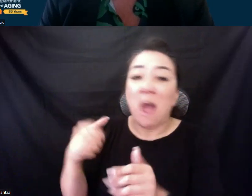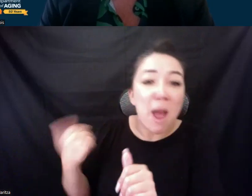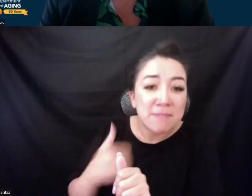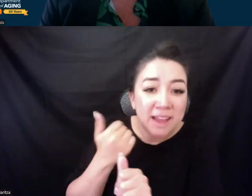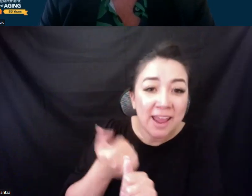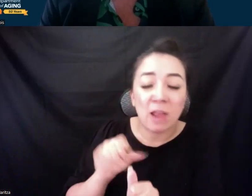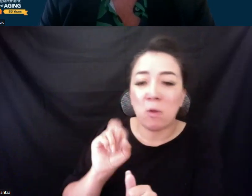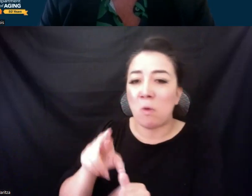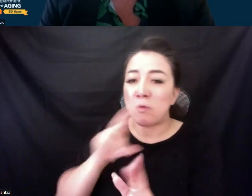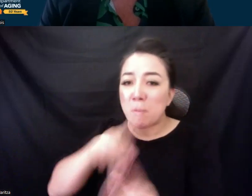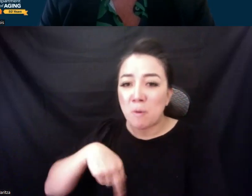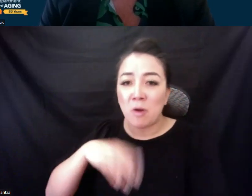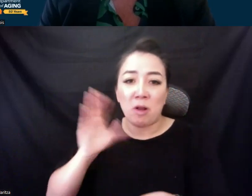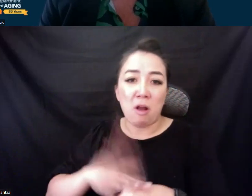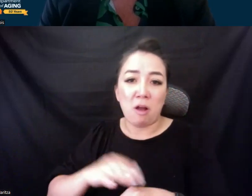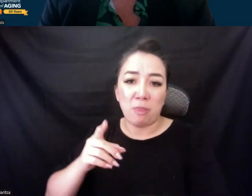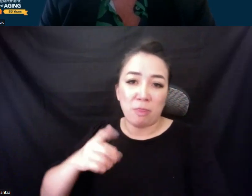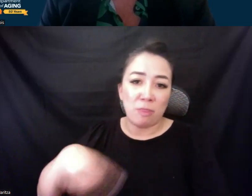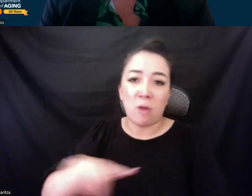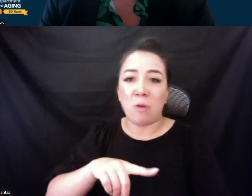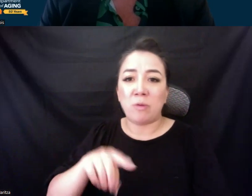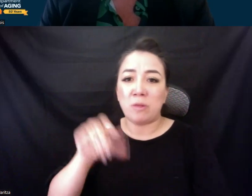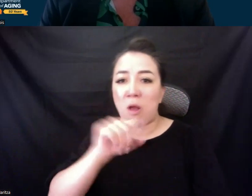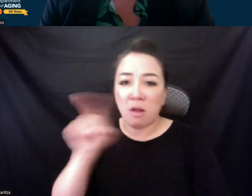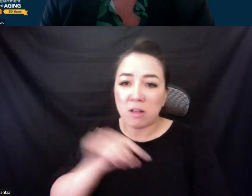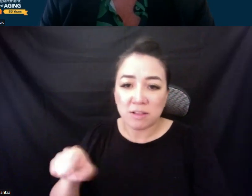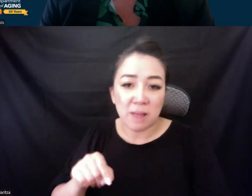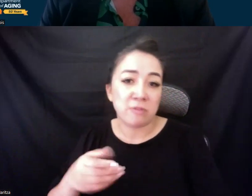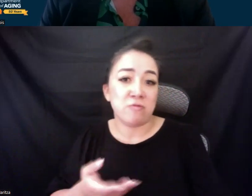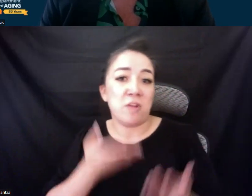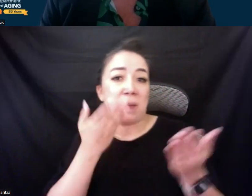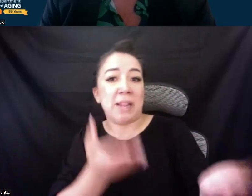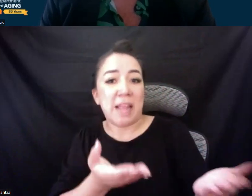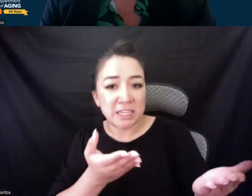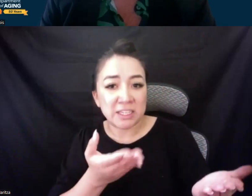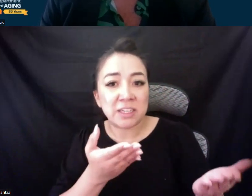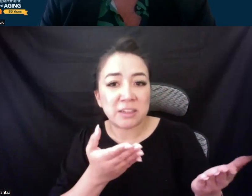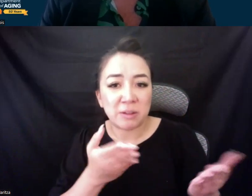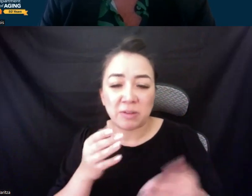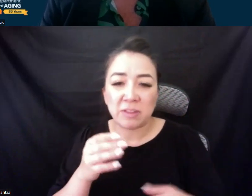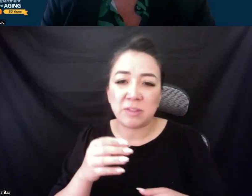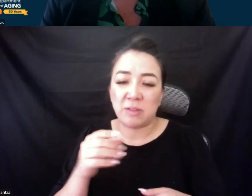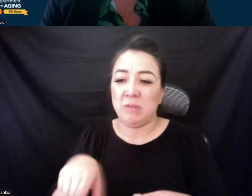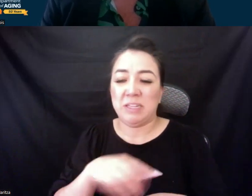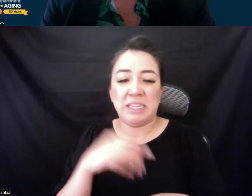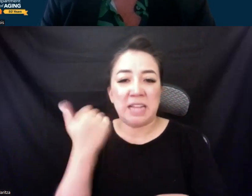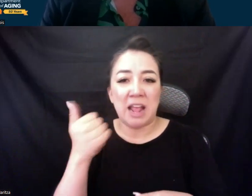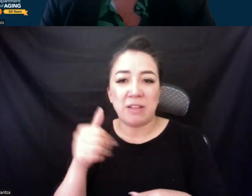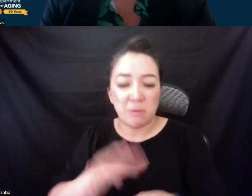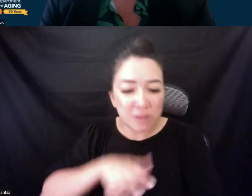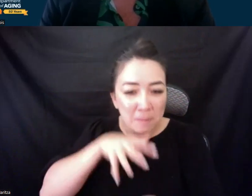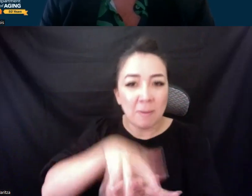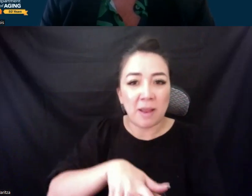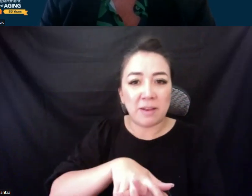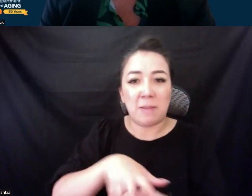report on those Alzheimer's recommendations, those 10 that were kind of embedded within the master plan on aging?